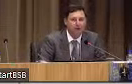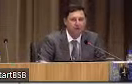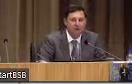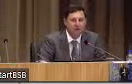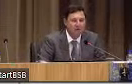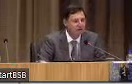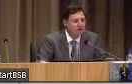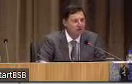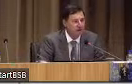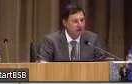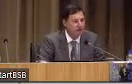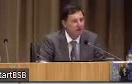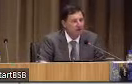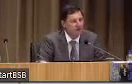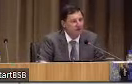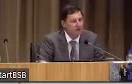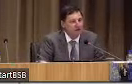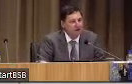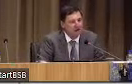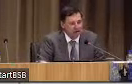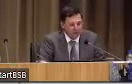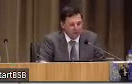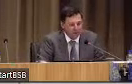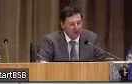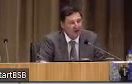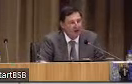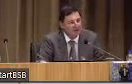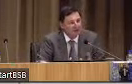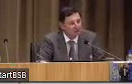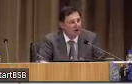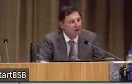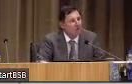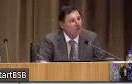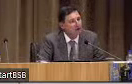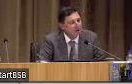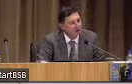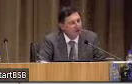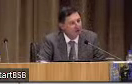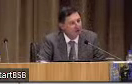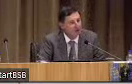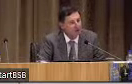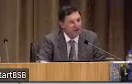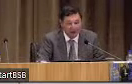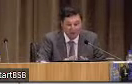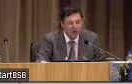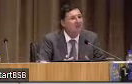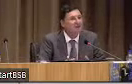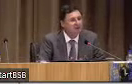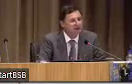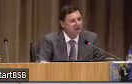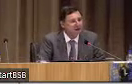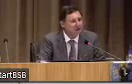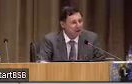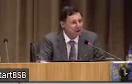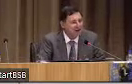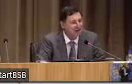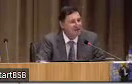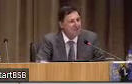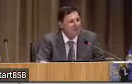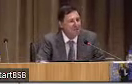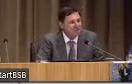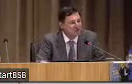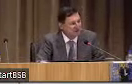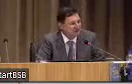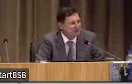where they had the physical reports, to train the internet artificial intelligence, and also from